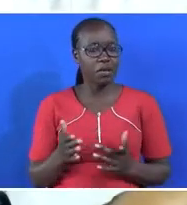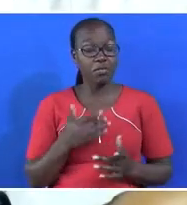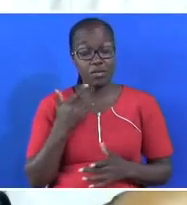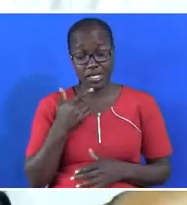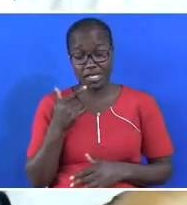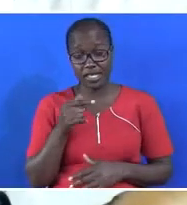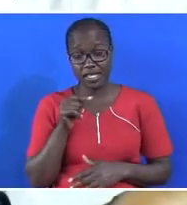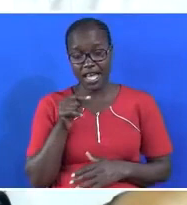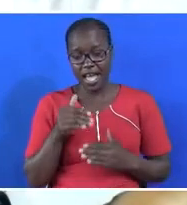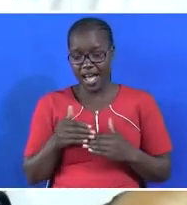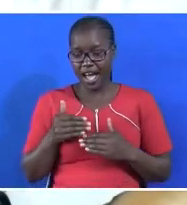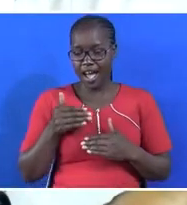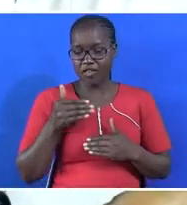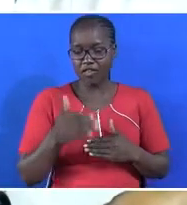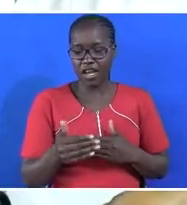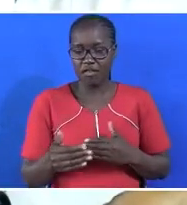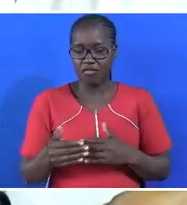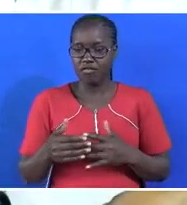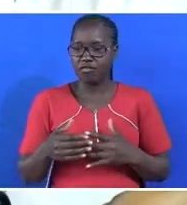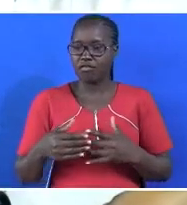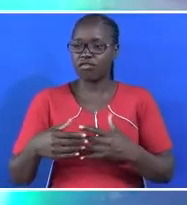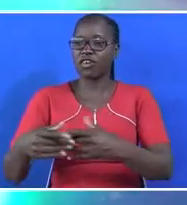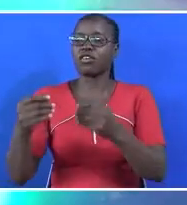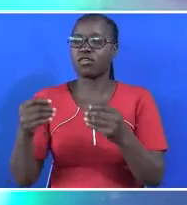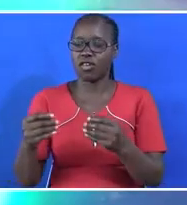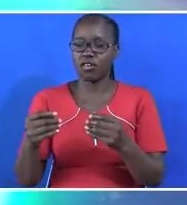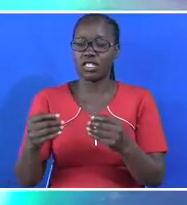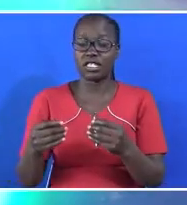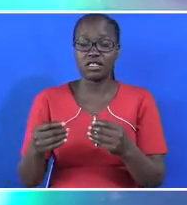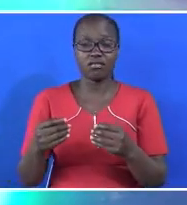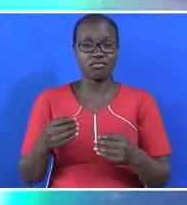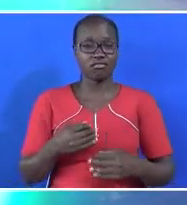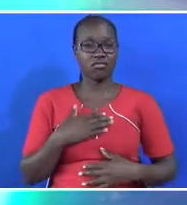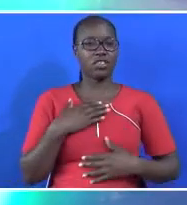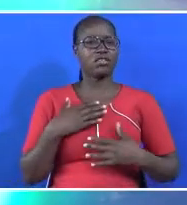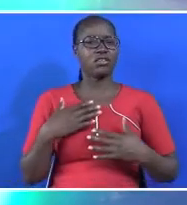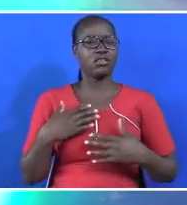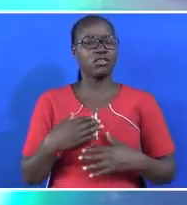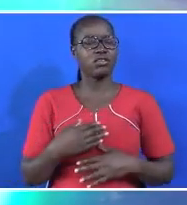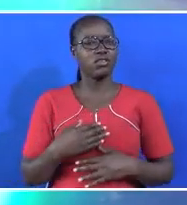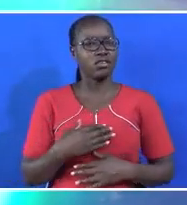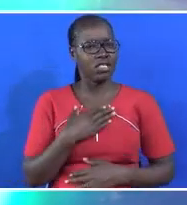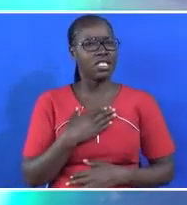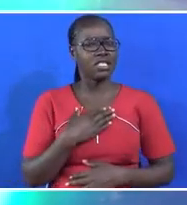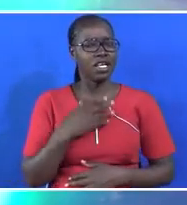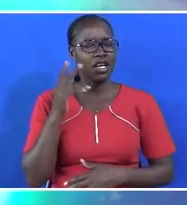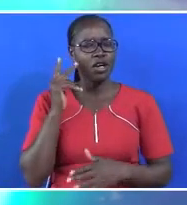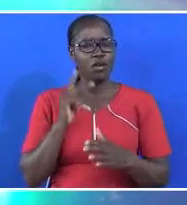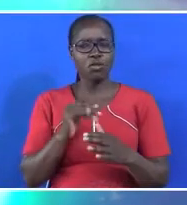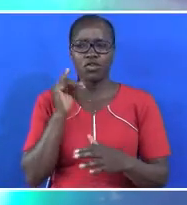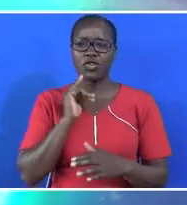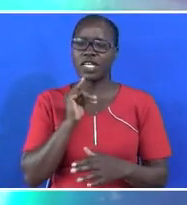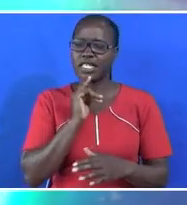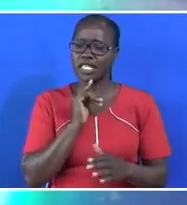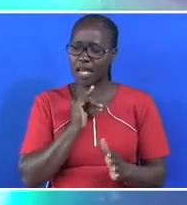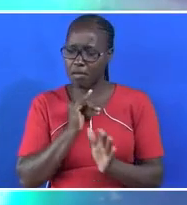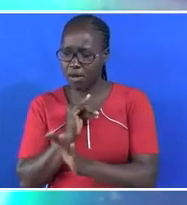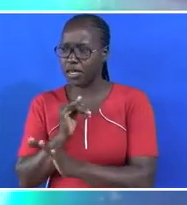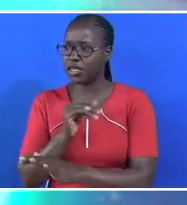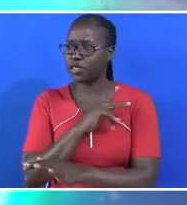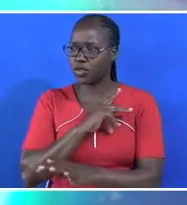Bible says that after the departure of these strange guests, the prophet Isaiah comes back to the